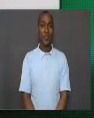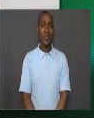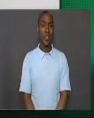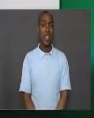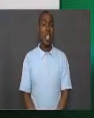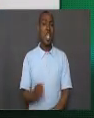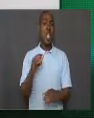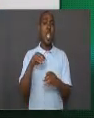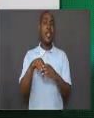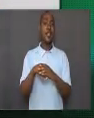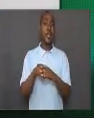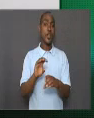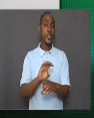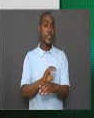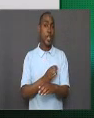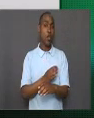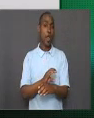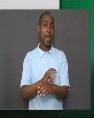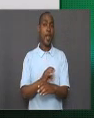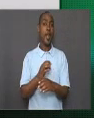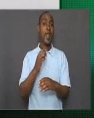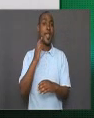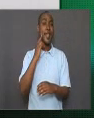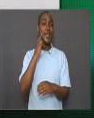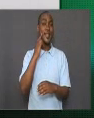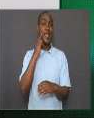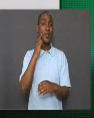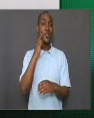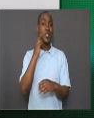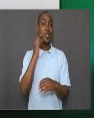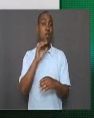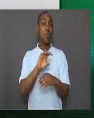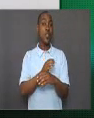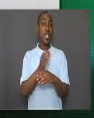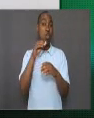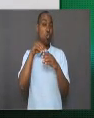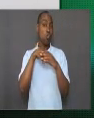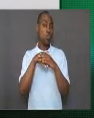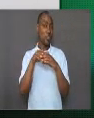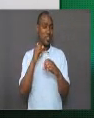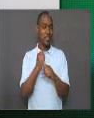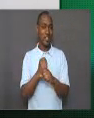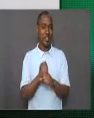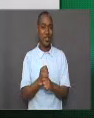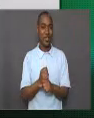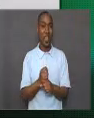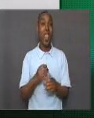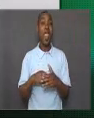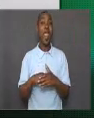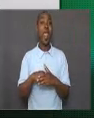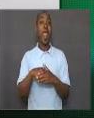Intracellular enzymes work inside of cells, while